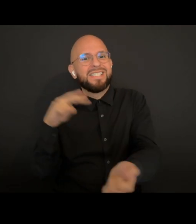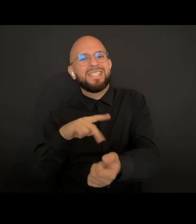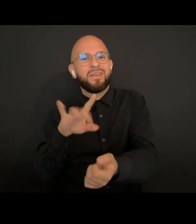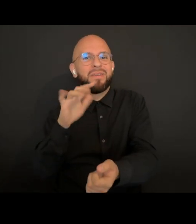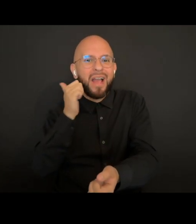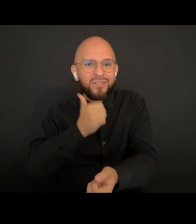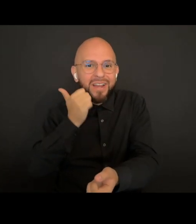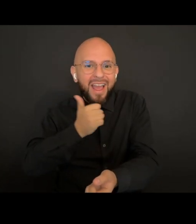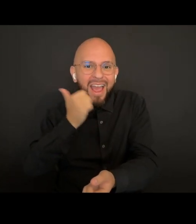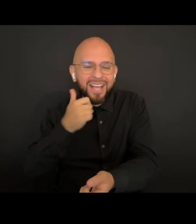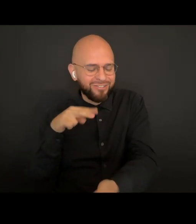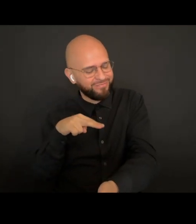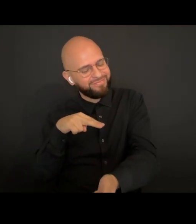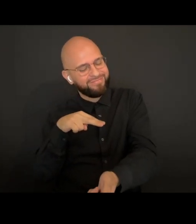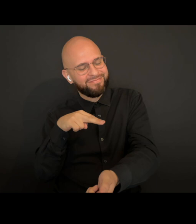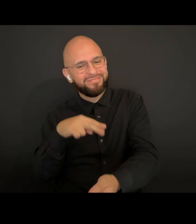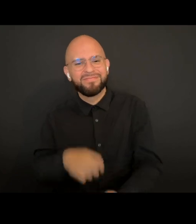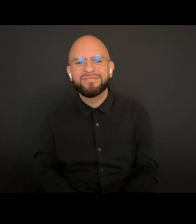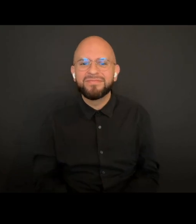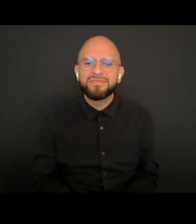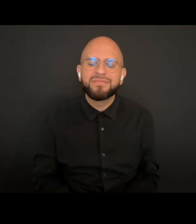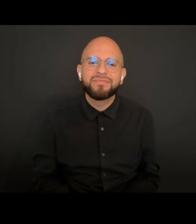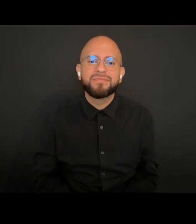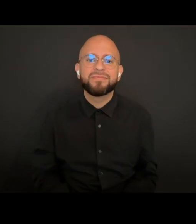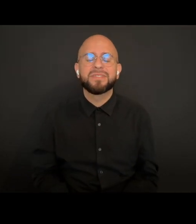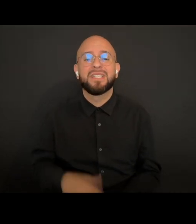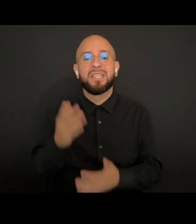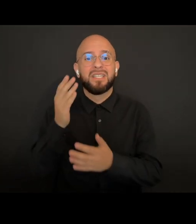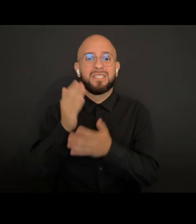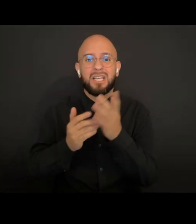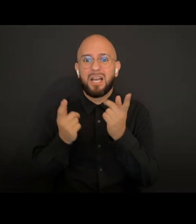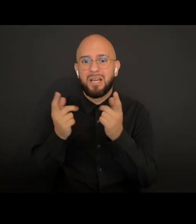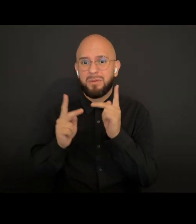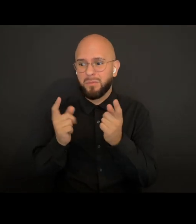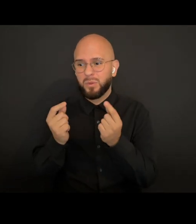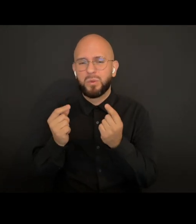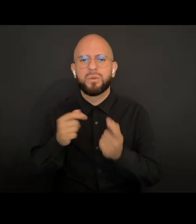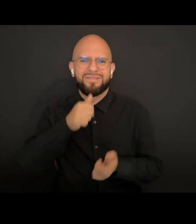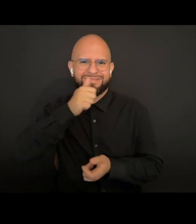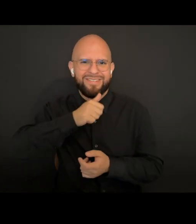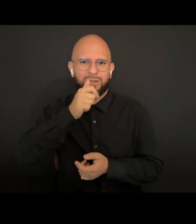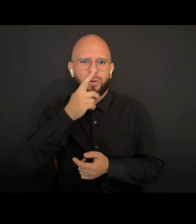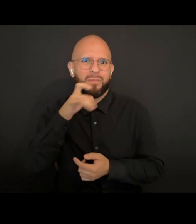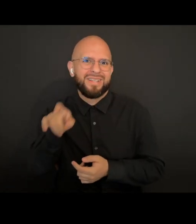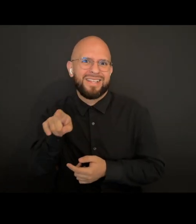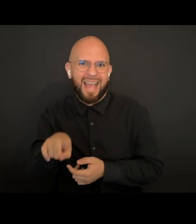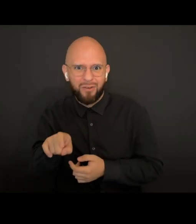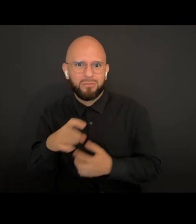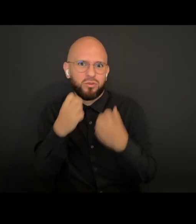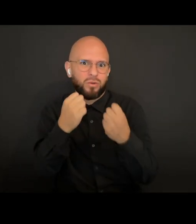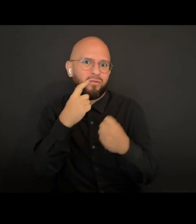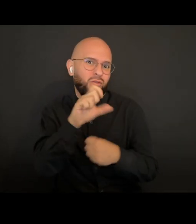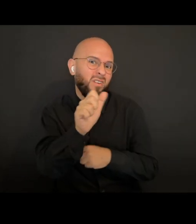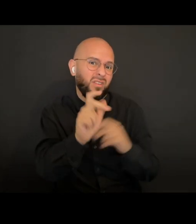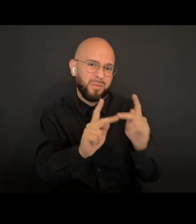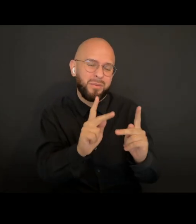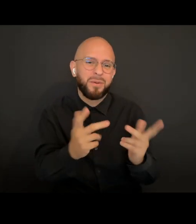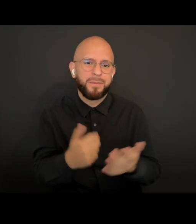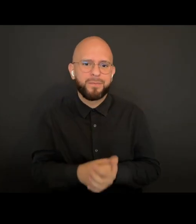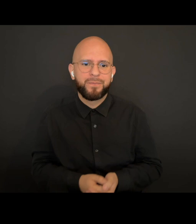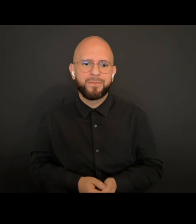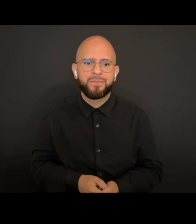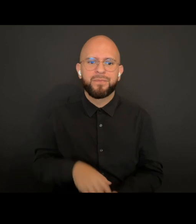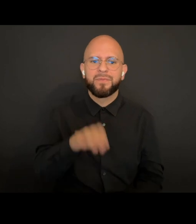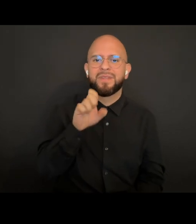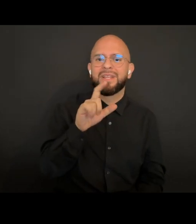I have him to look at every day. Some cope with their grief out of necessity to be strong for others.